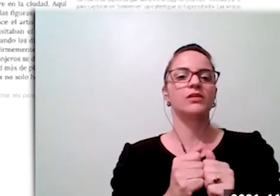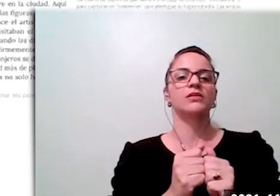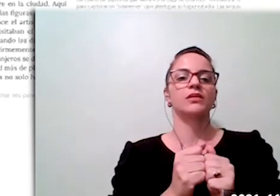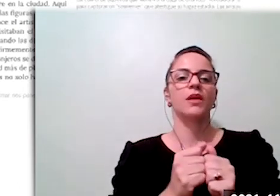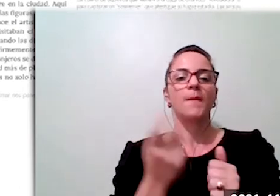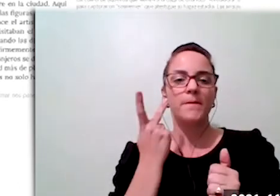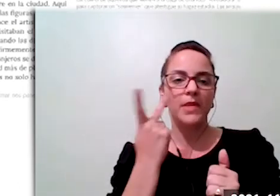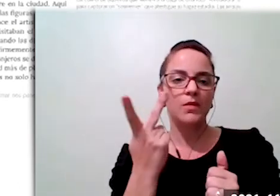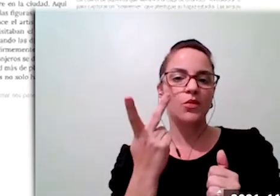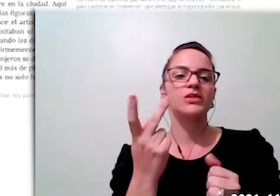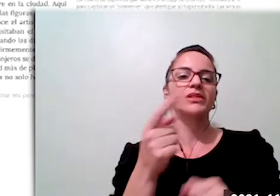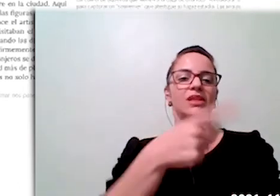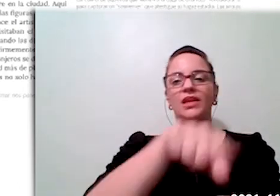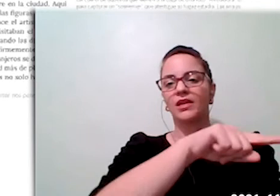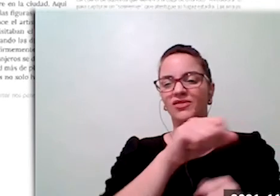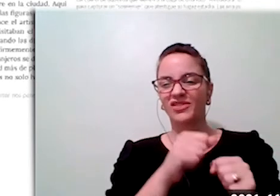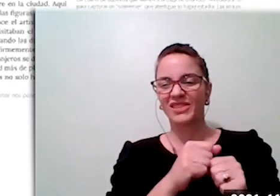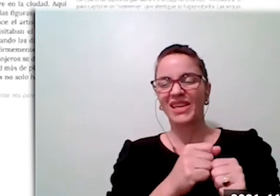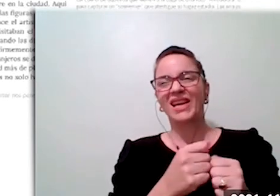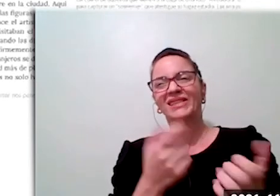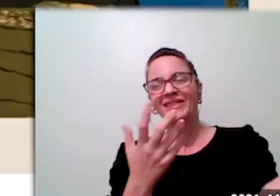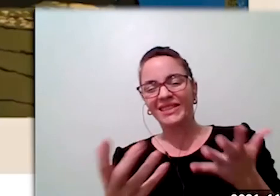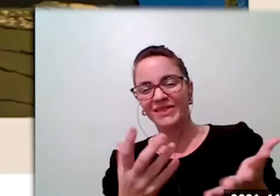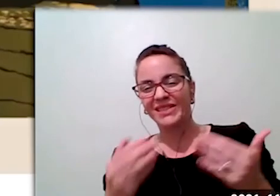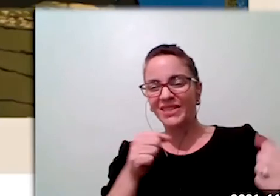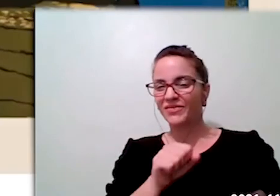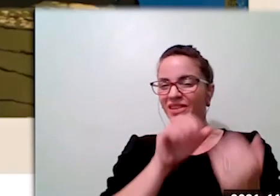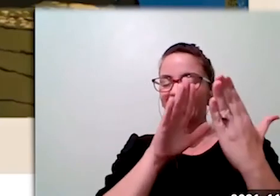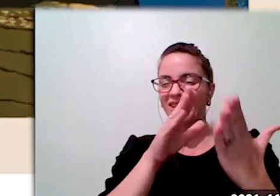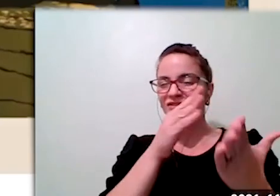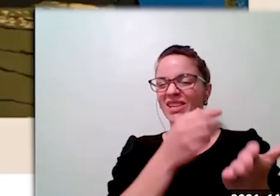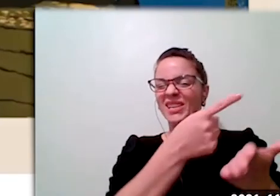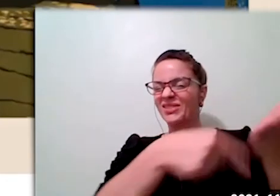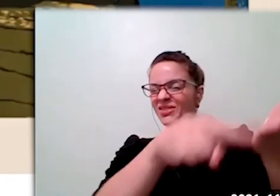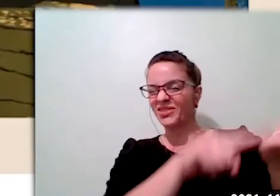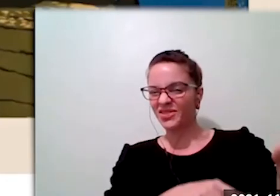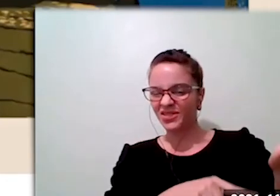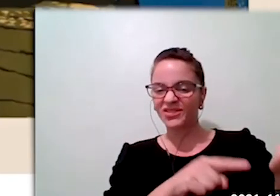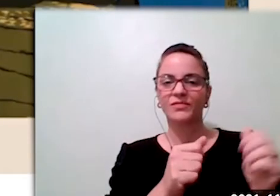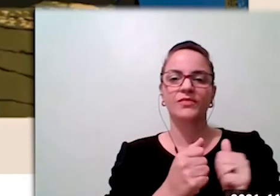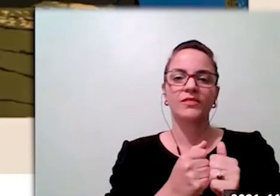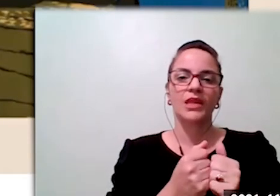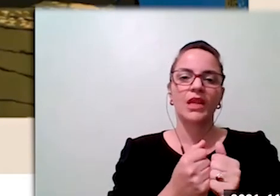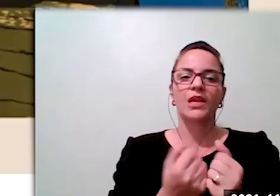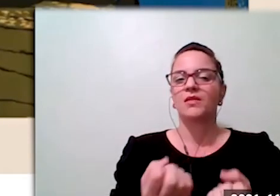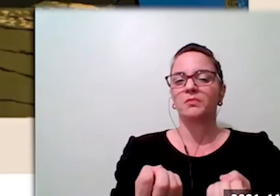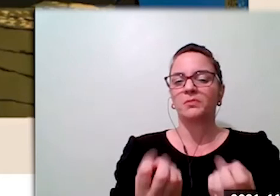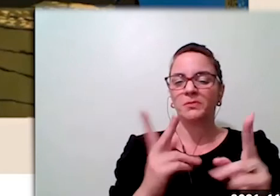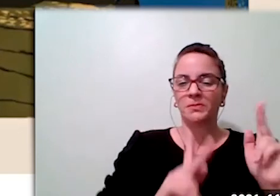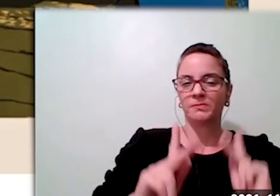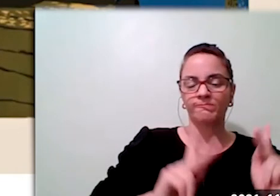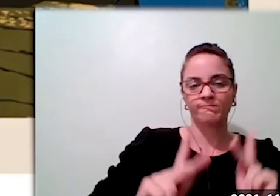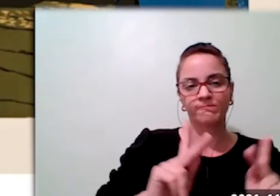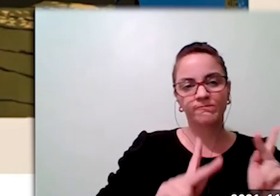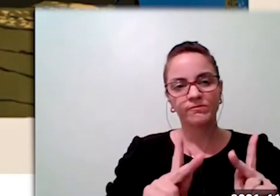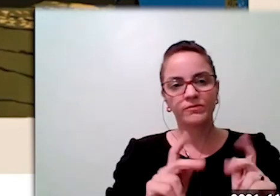social criticism, showing the harsh realities beyond the tourist camera lenses.